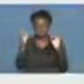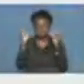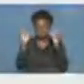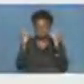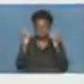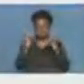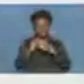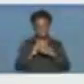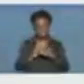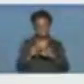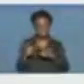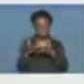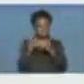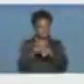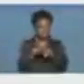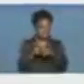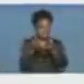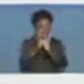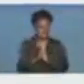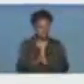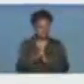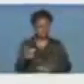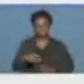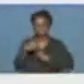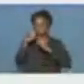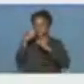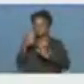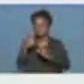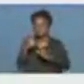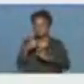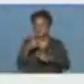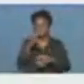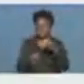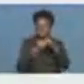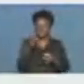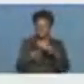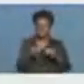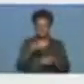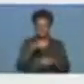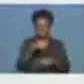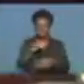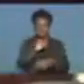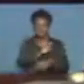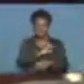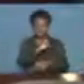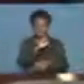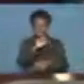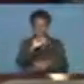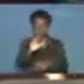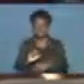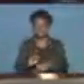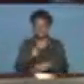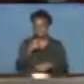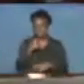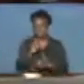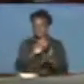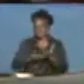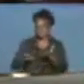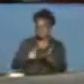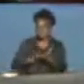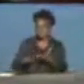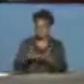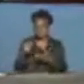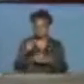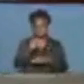an adjournment. Justice Isaacs then said he would have dismissed the appeal applications. However, he said there are a number of housekeeping